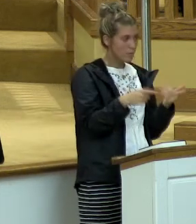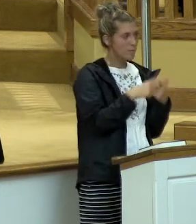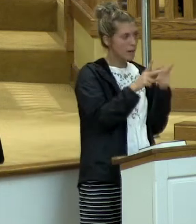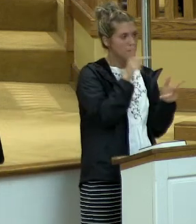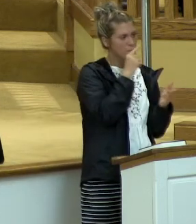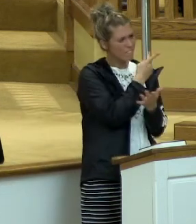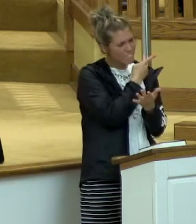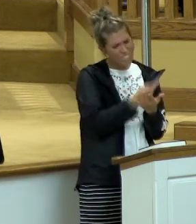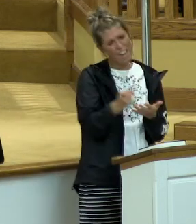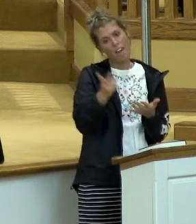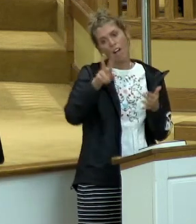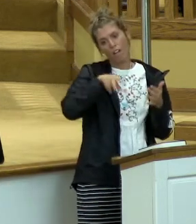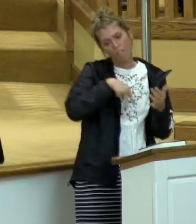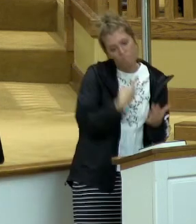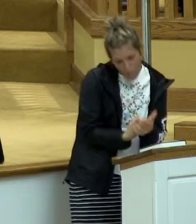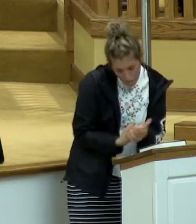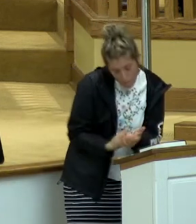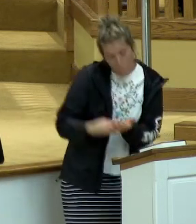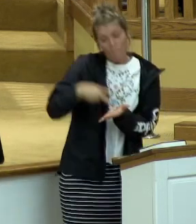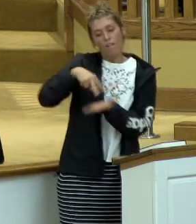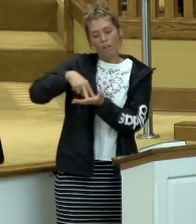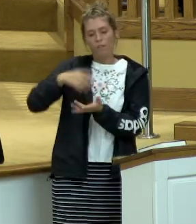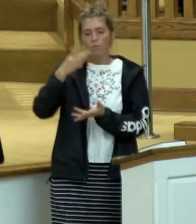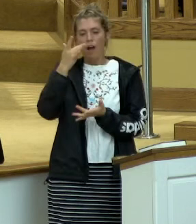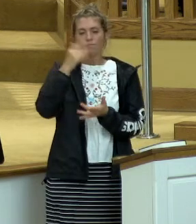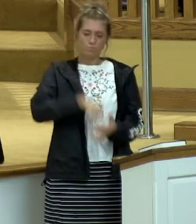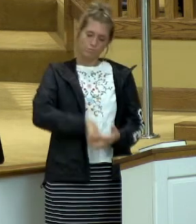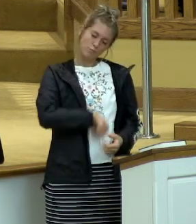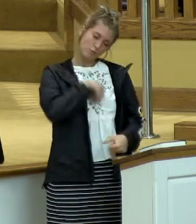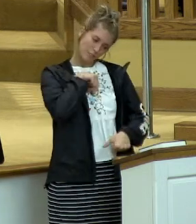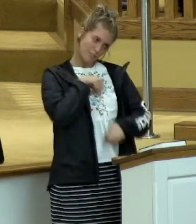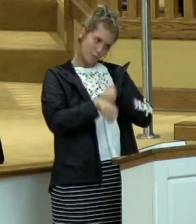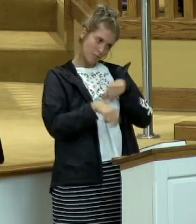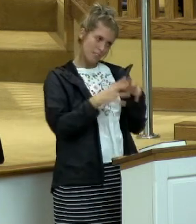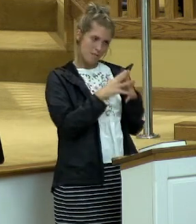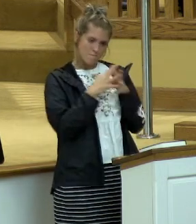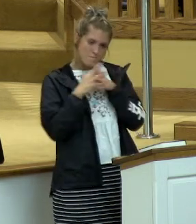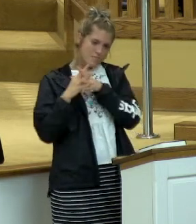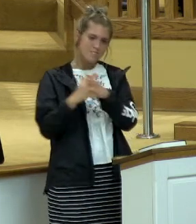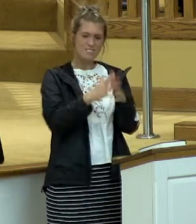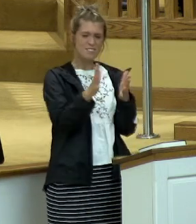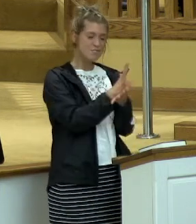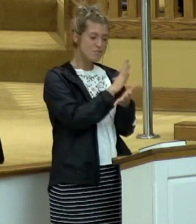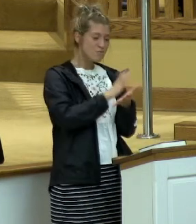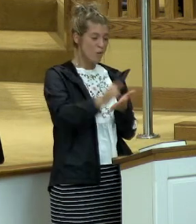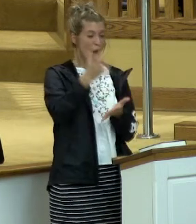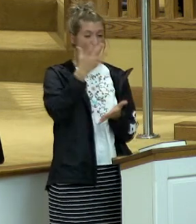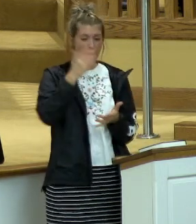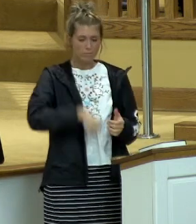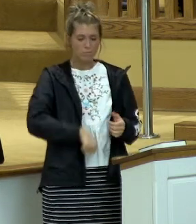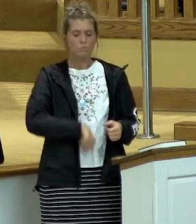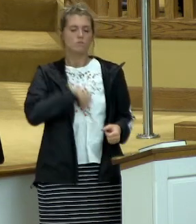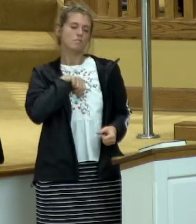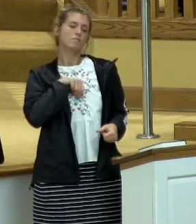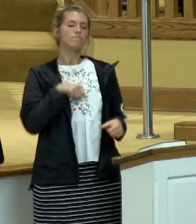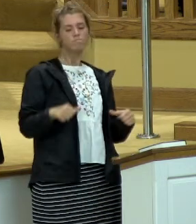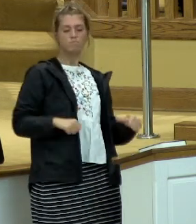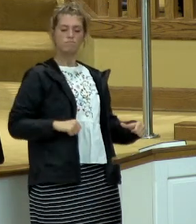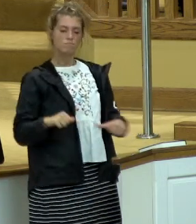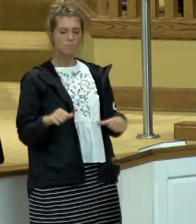the people that failed, fell down, got back up, back to pride. America is being destroyed by our pride and